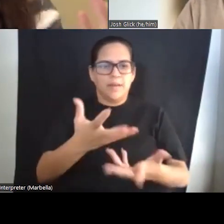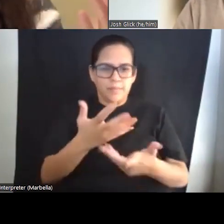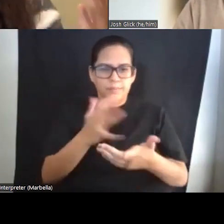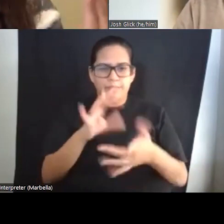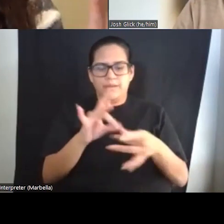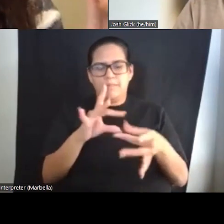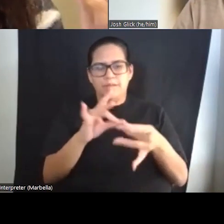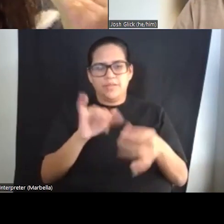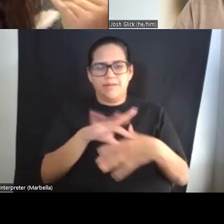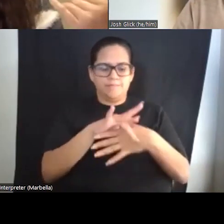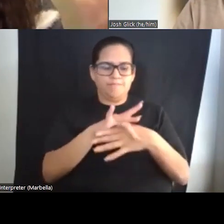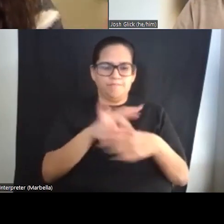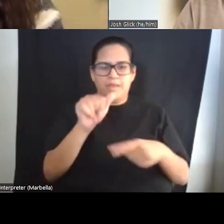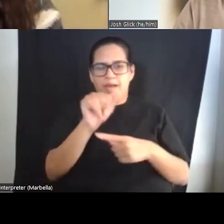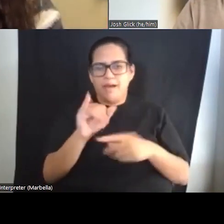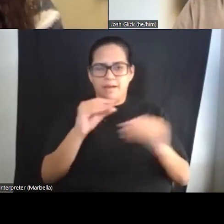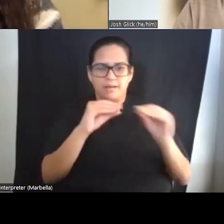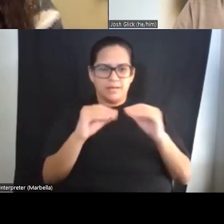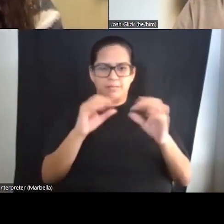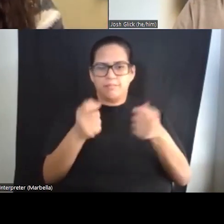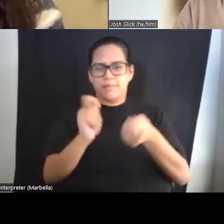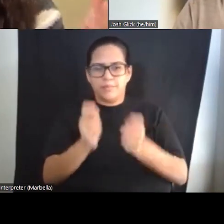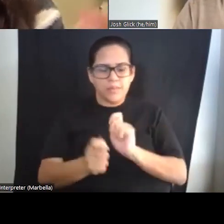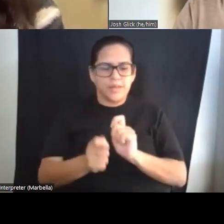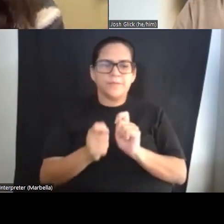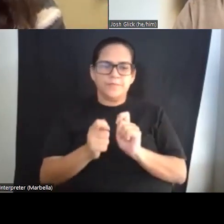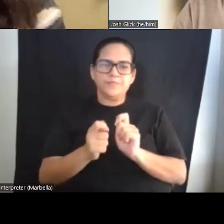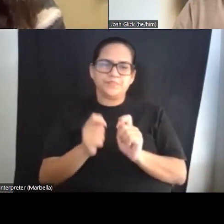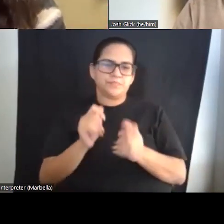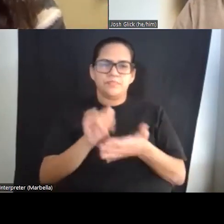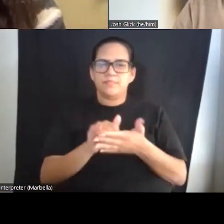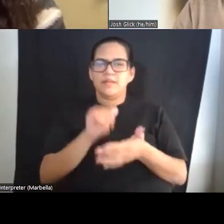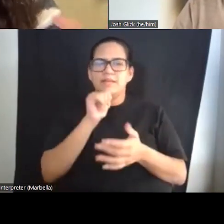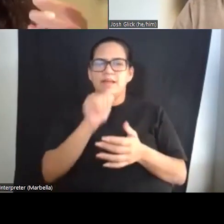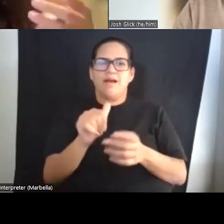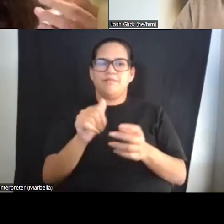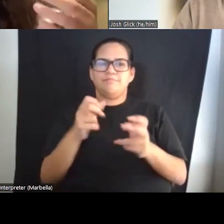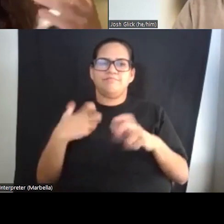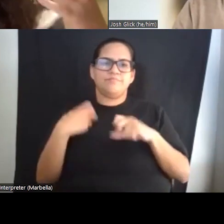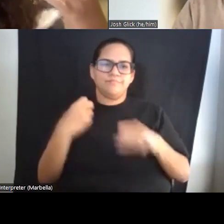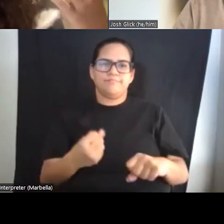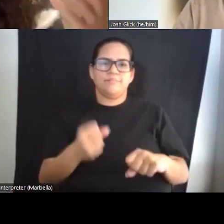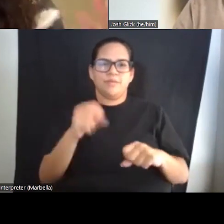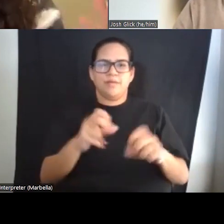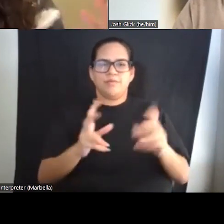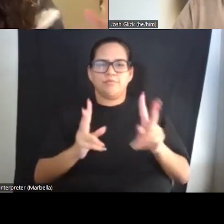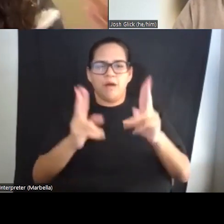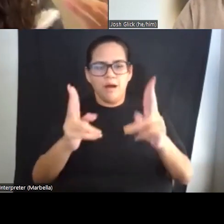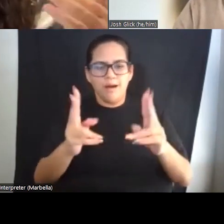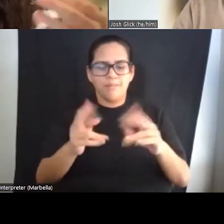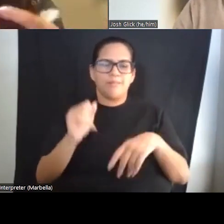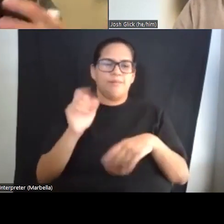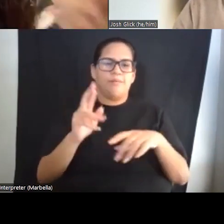piece of content has been AI edited, manipulated, is not very resilient, right? Like, you can crop it, you can edit it